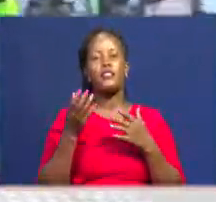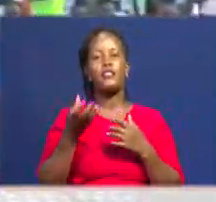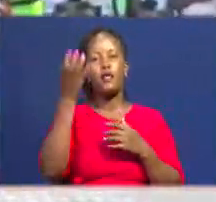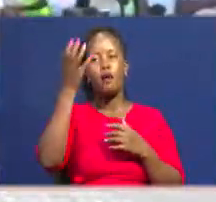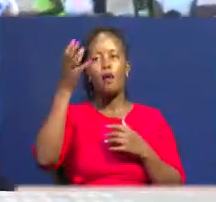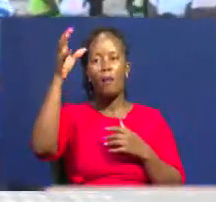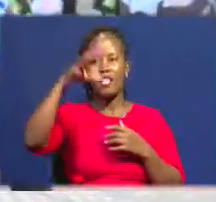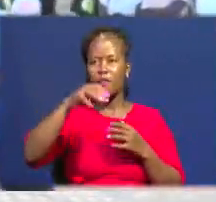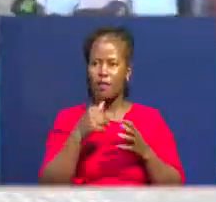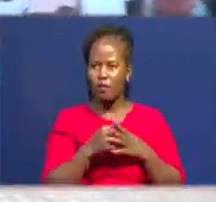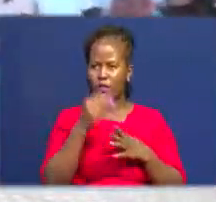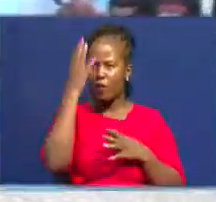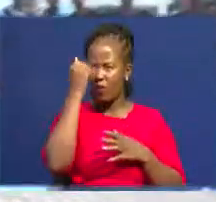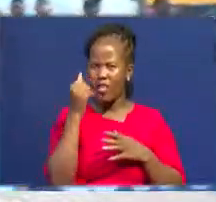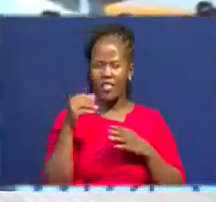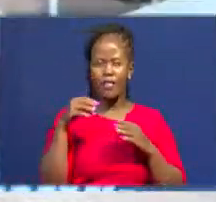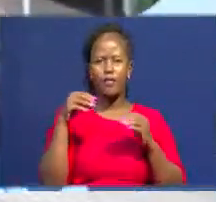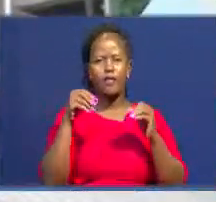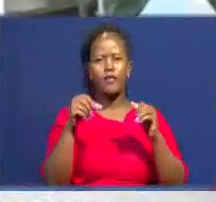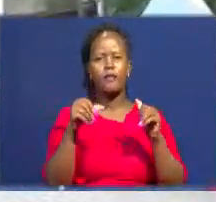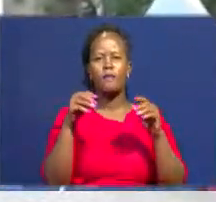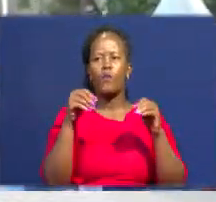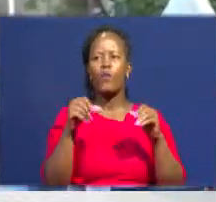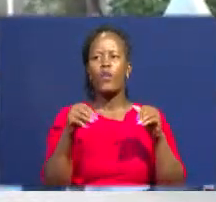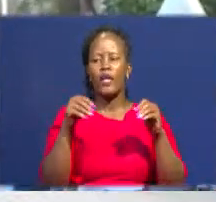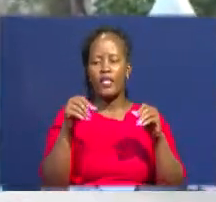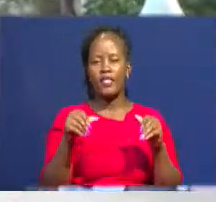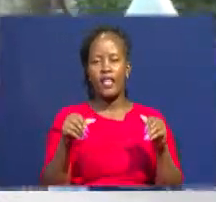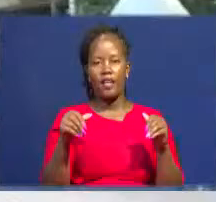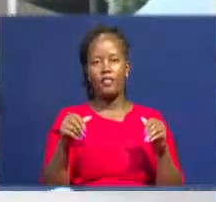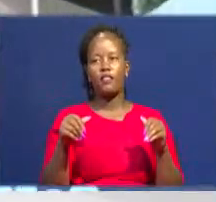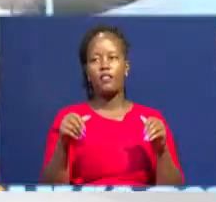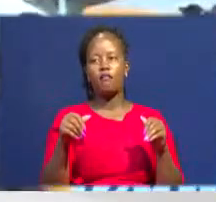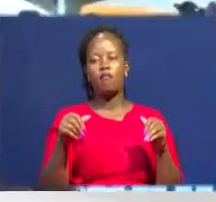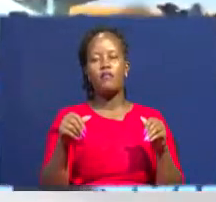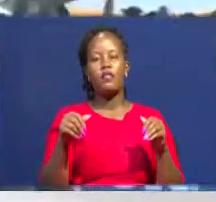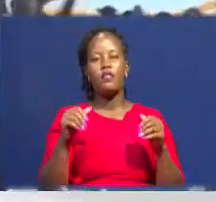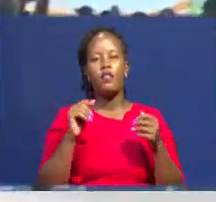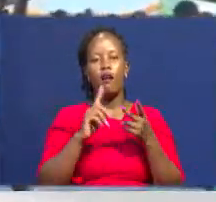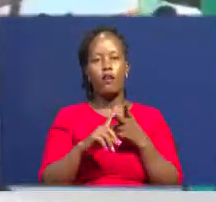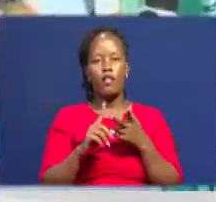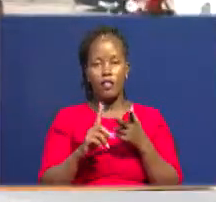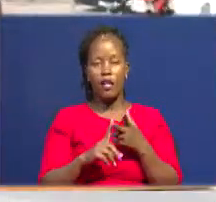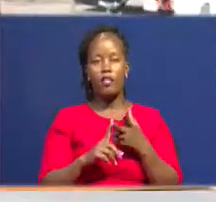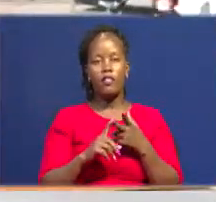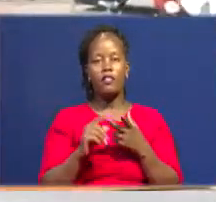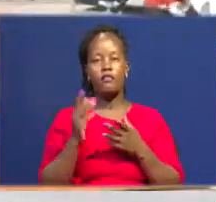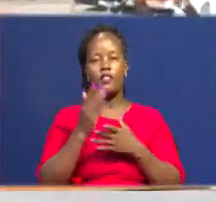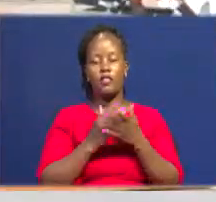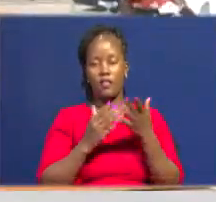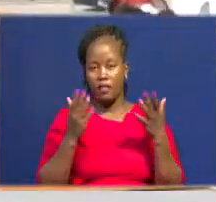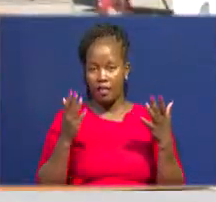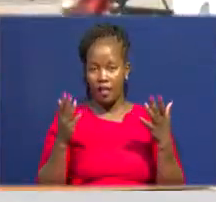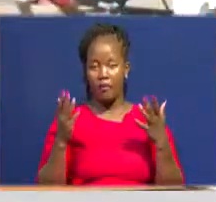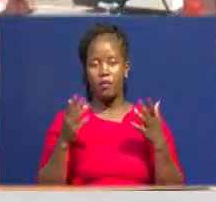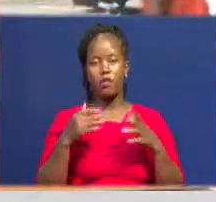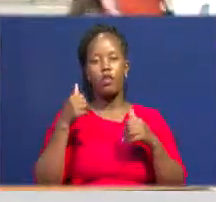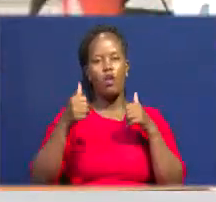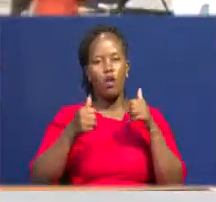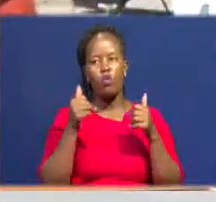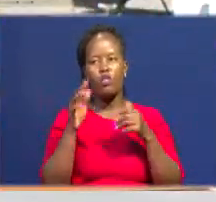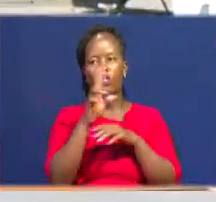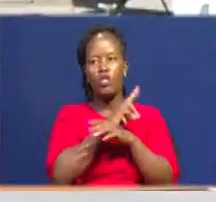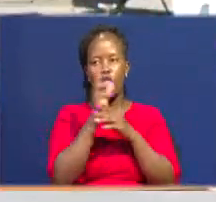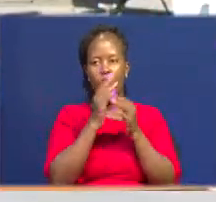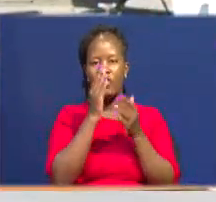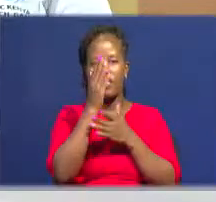a ball, sand basically. I think the audience can see it from the screen. It took us almost half a day to